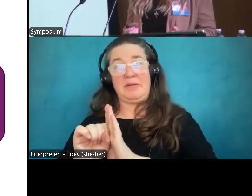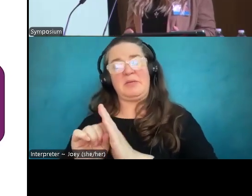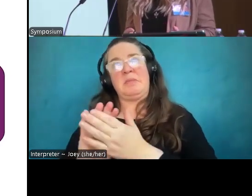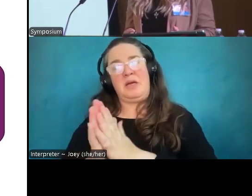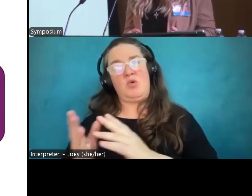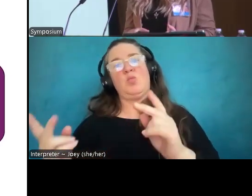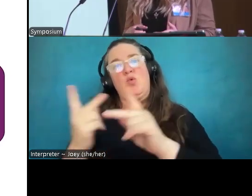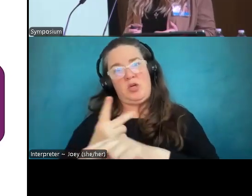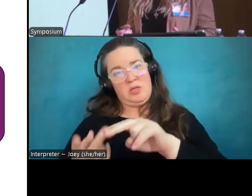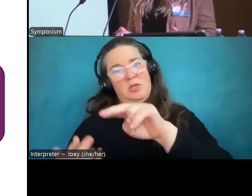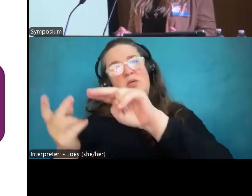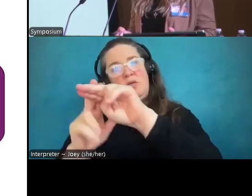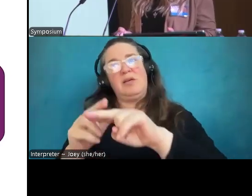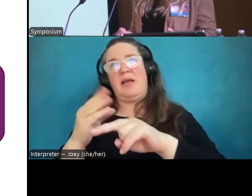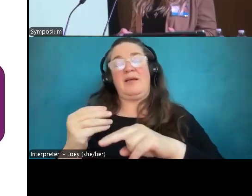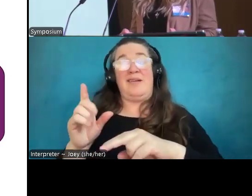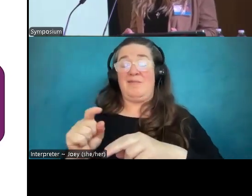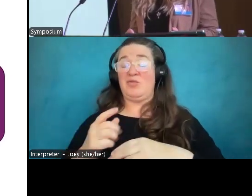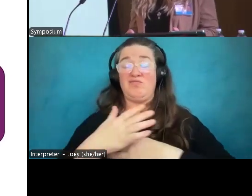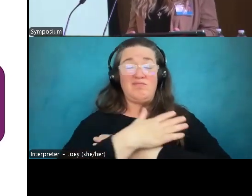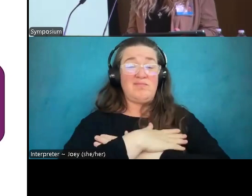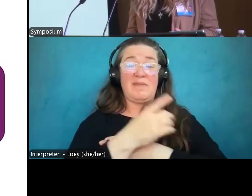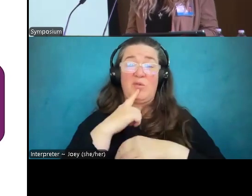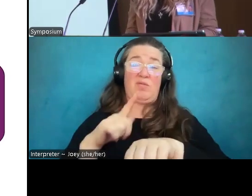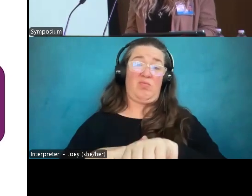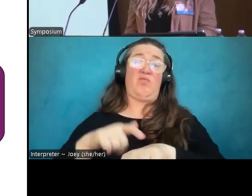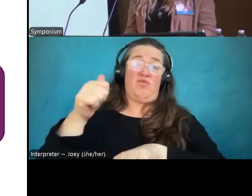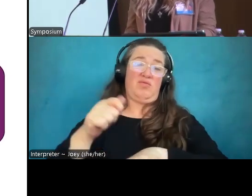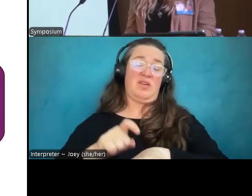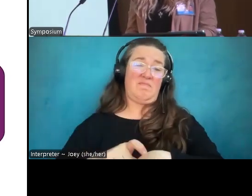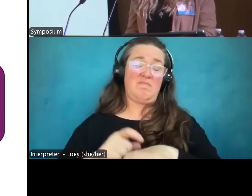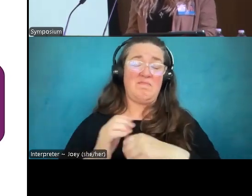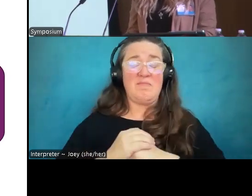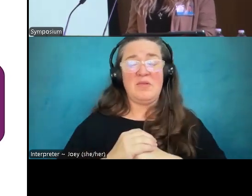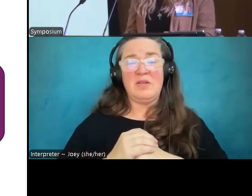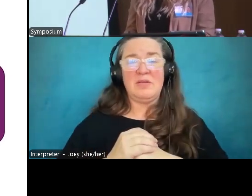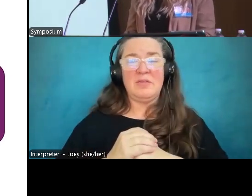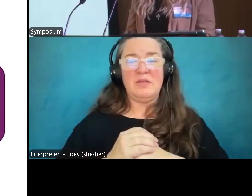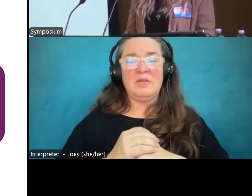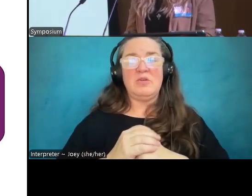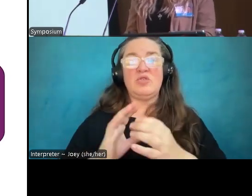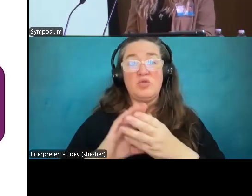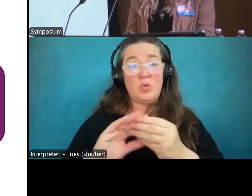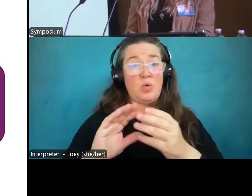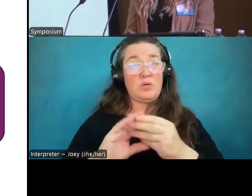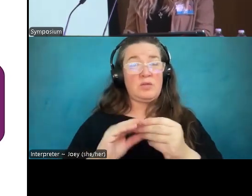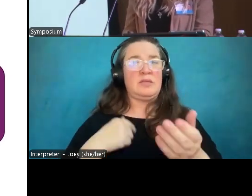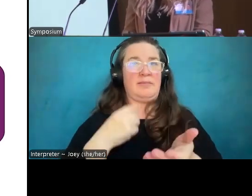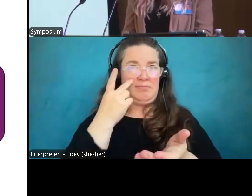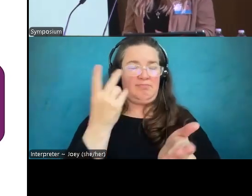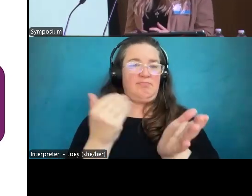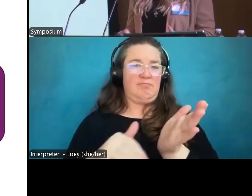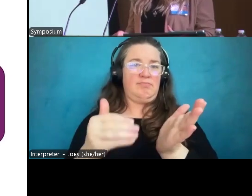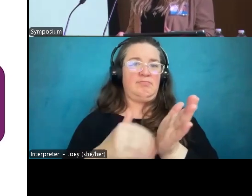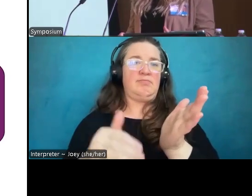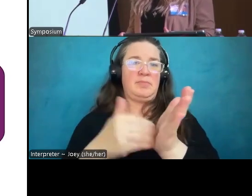and they have to rest for an extended period of time. So stories that I commonly hear from patients